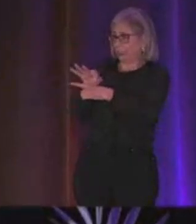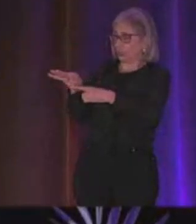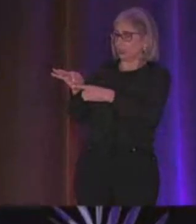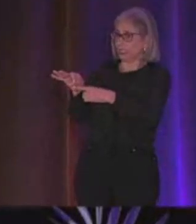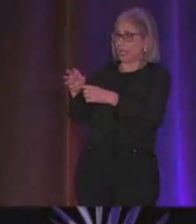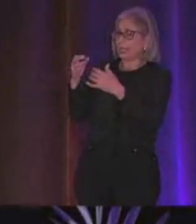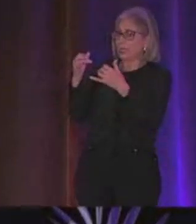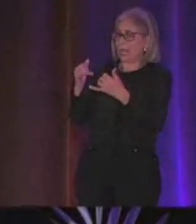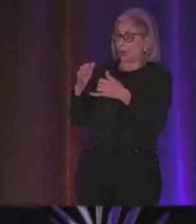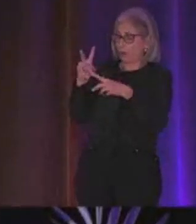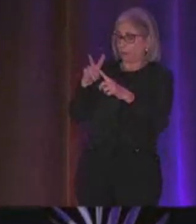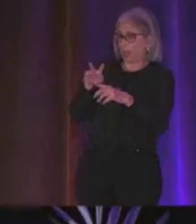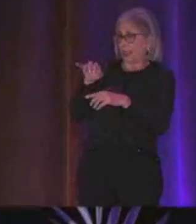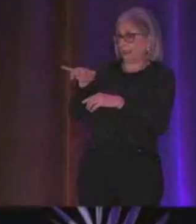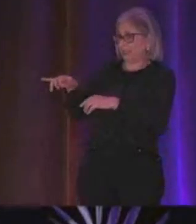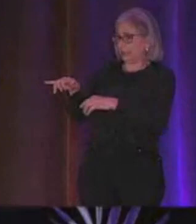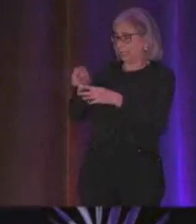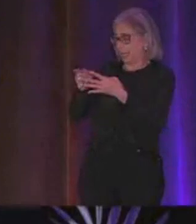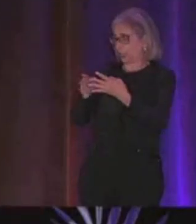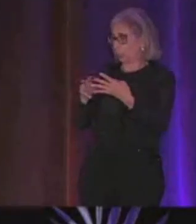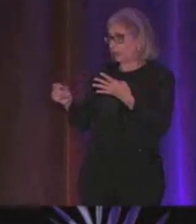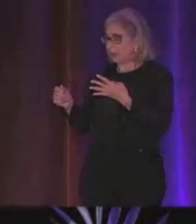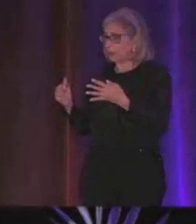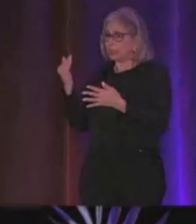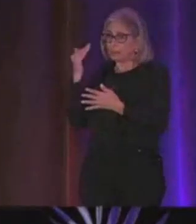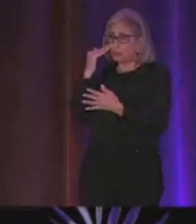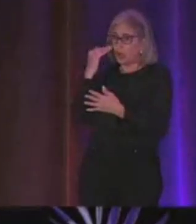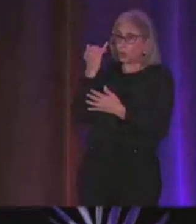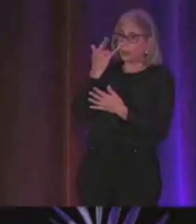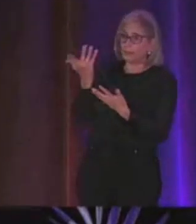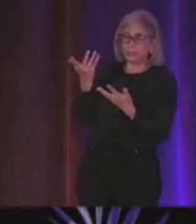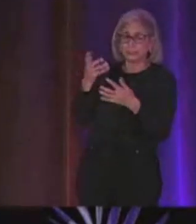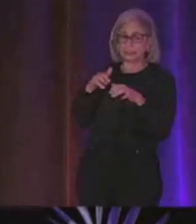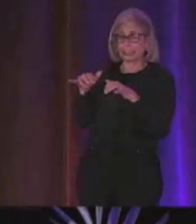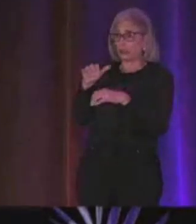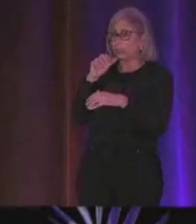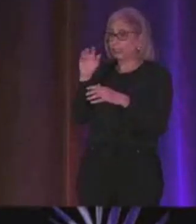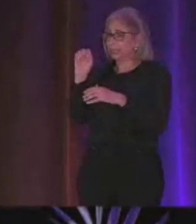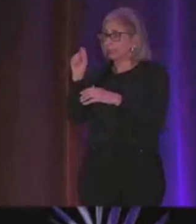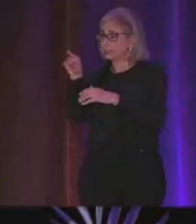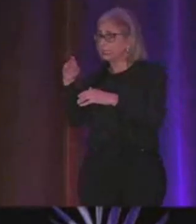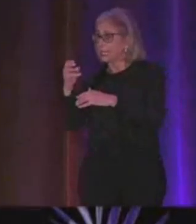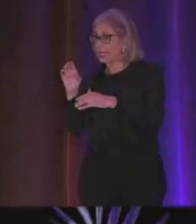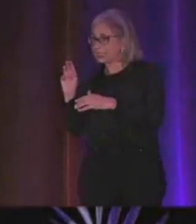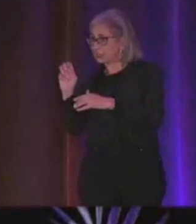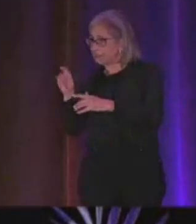this algorithm and let me know whether that email is a spam versus not.